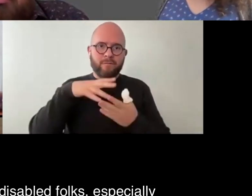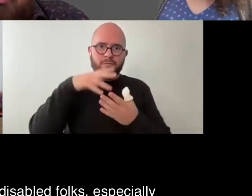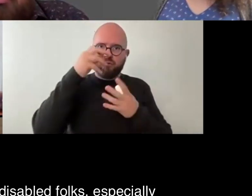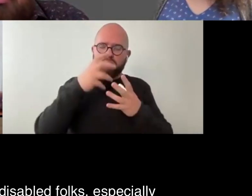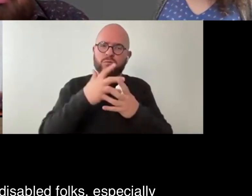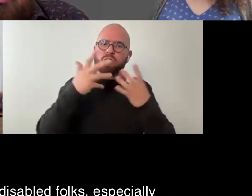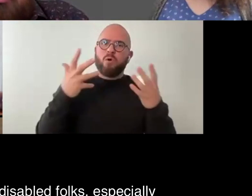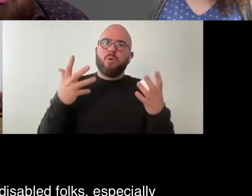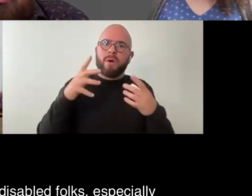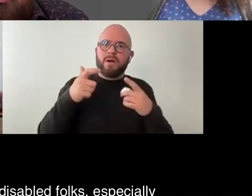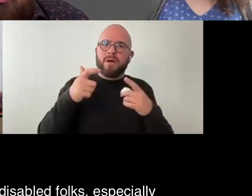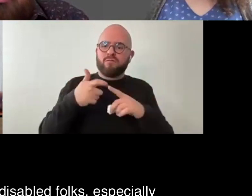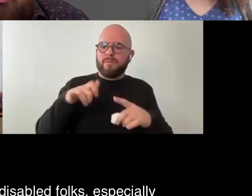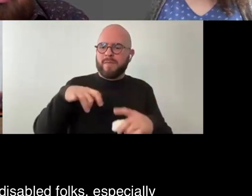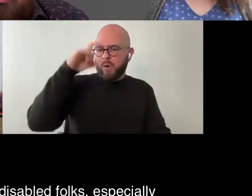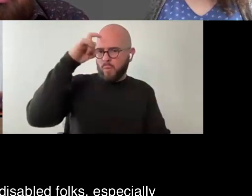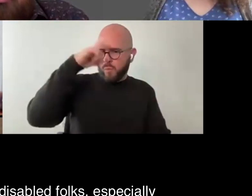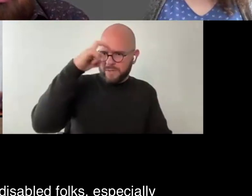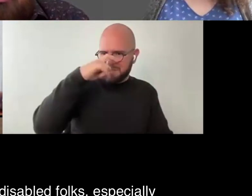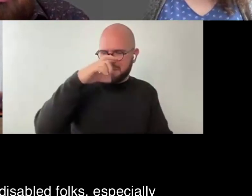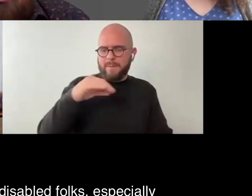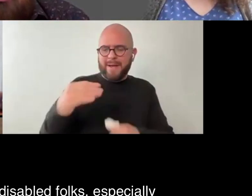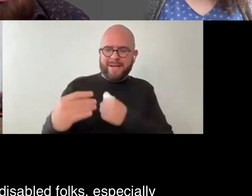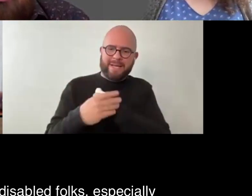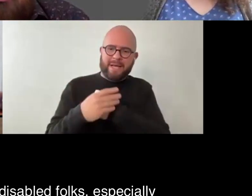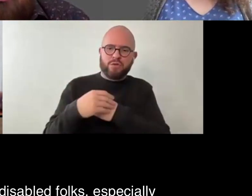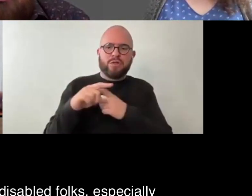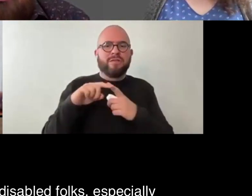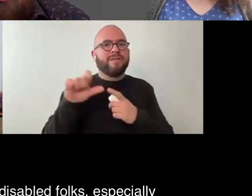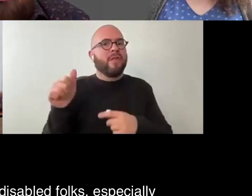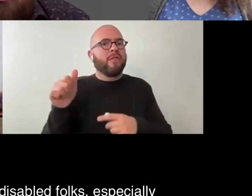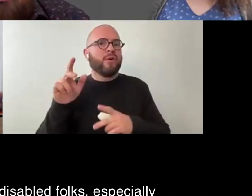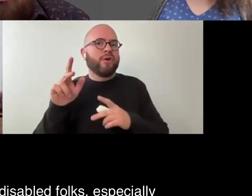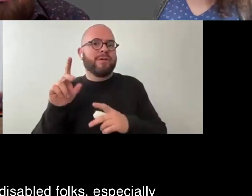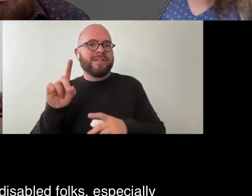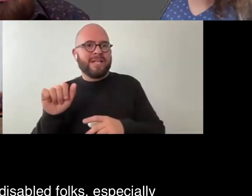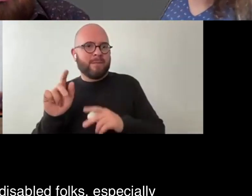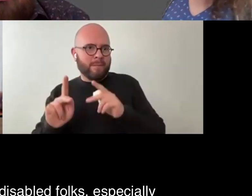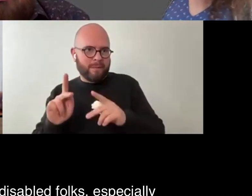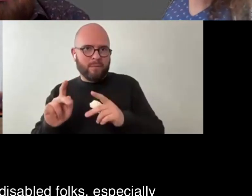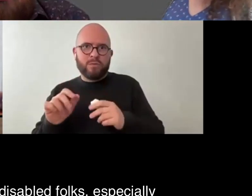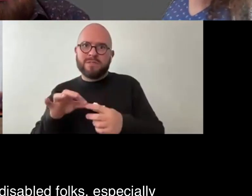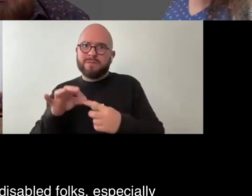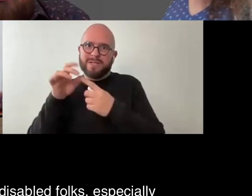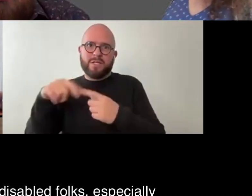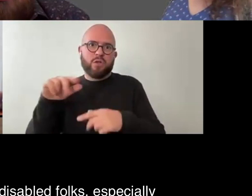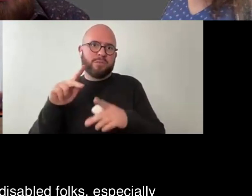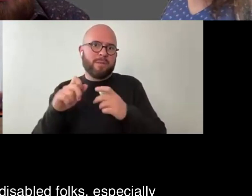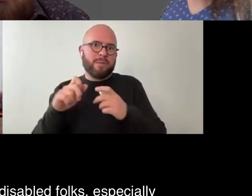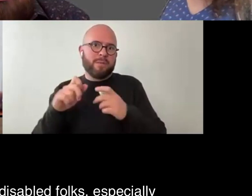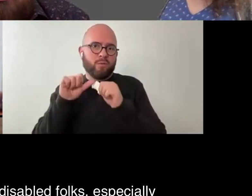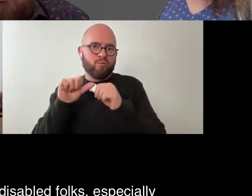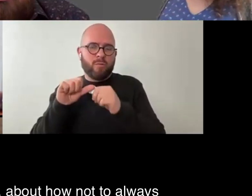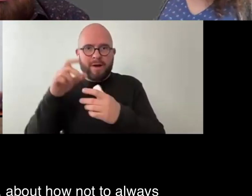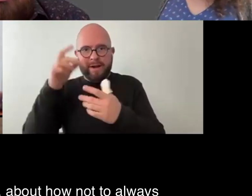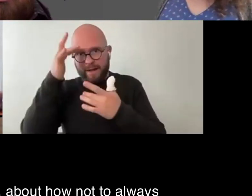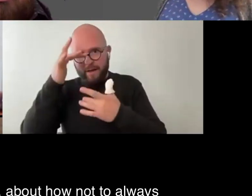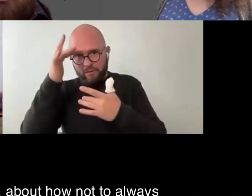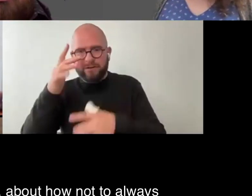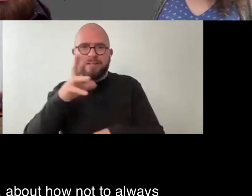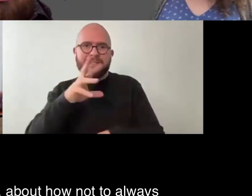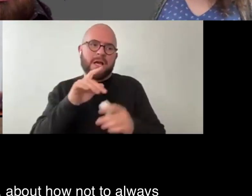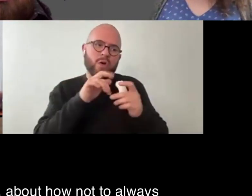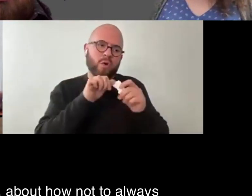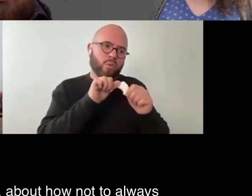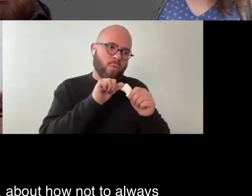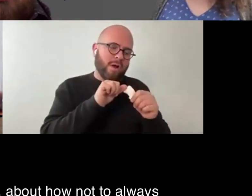wisdom and counsel of disabled folks, especially disabled folks with chronic illness and chronic fatigue and